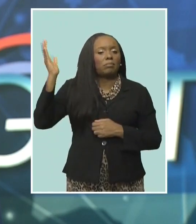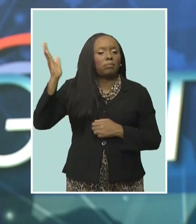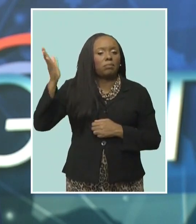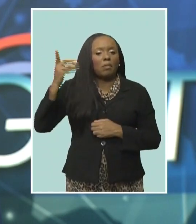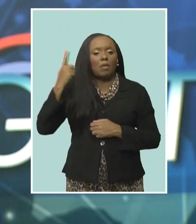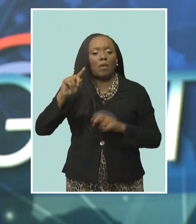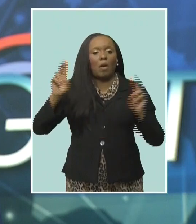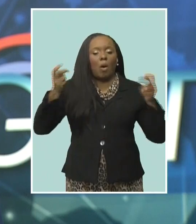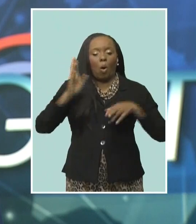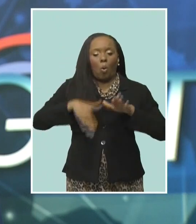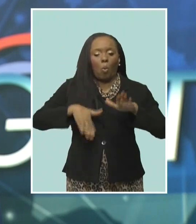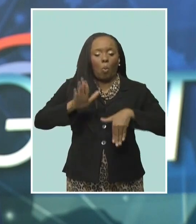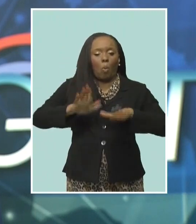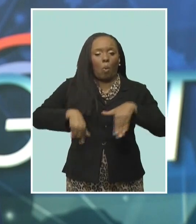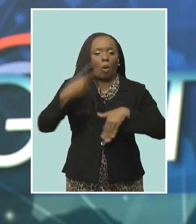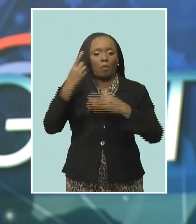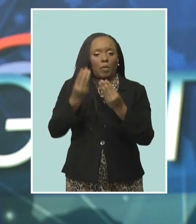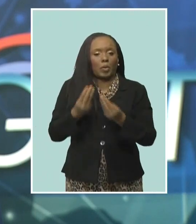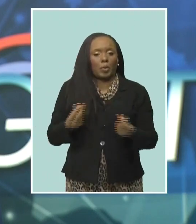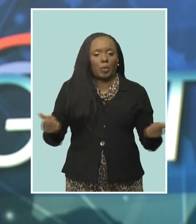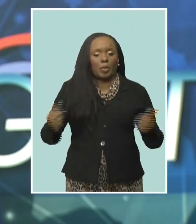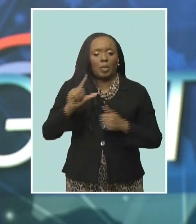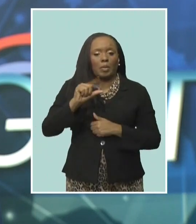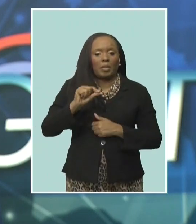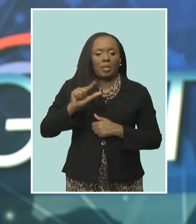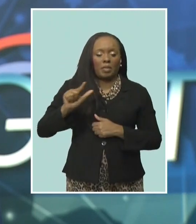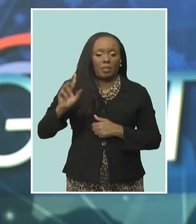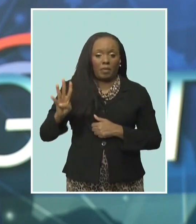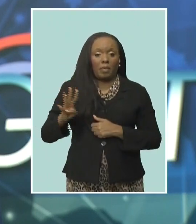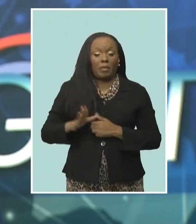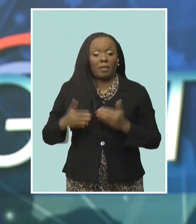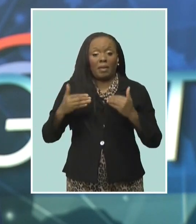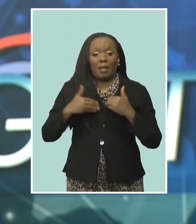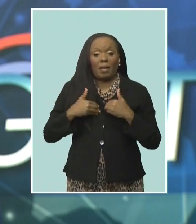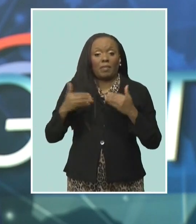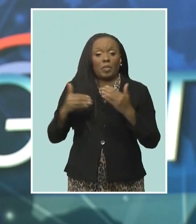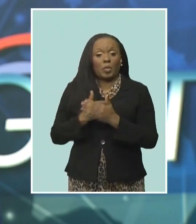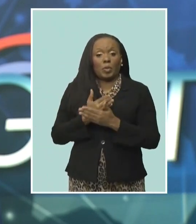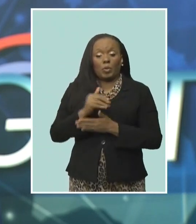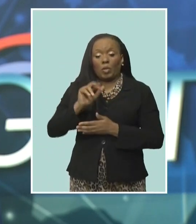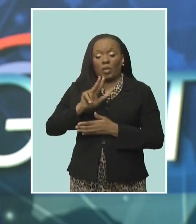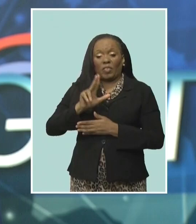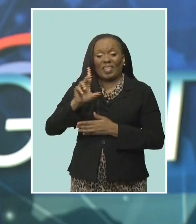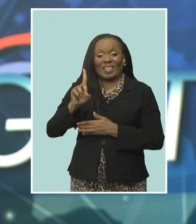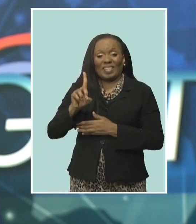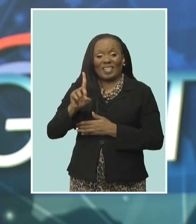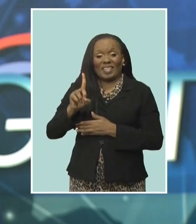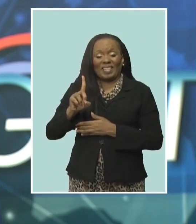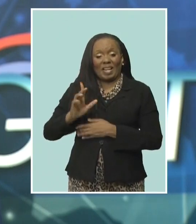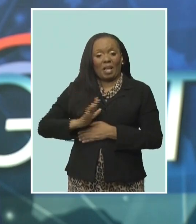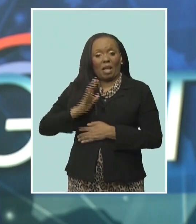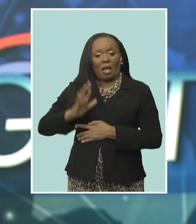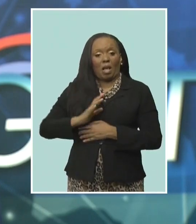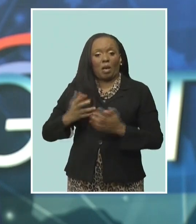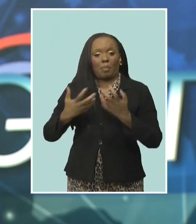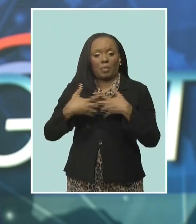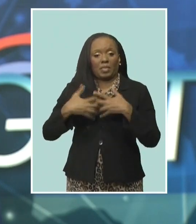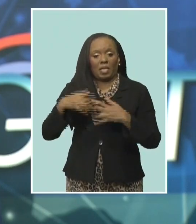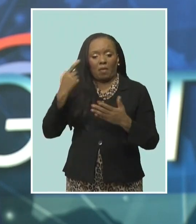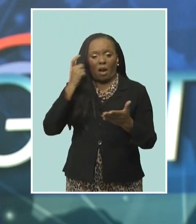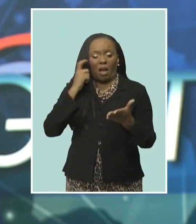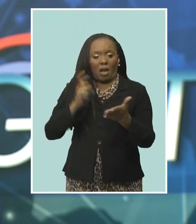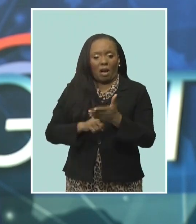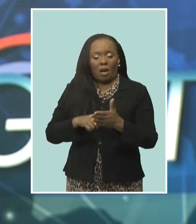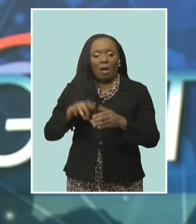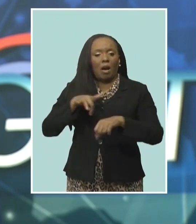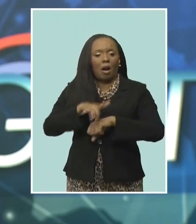ceremony. Dr. Jagru says the clinic's 3D state-of-the-art machine to detect cancer in the breast has been making a difference with